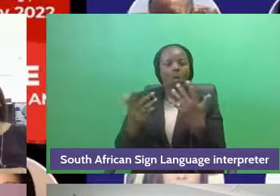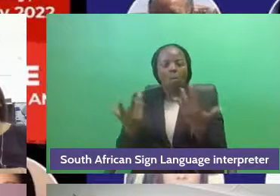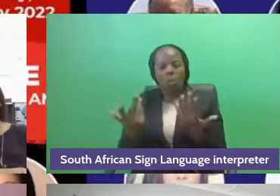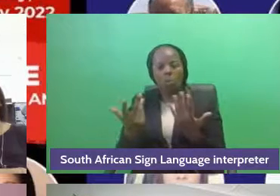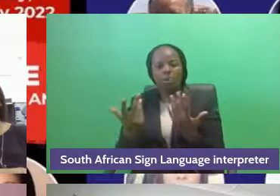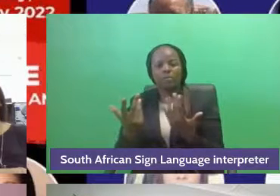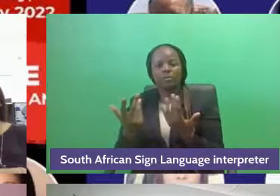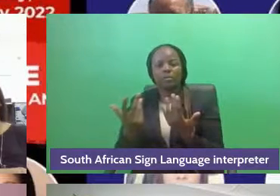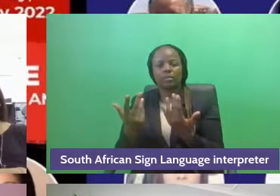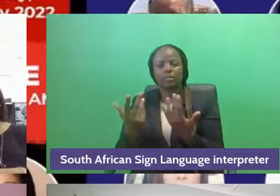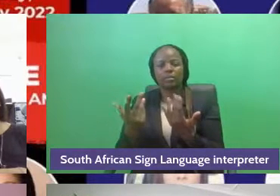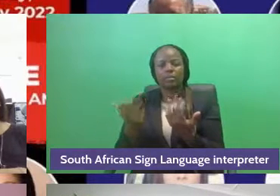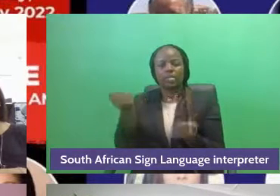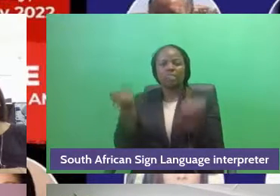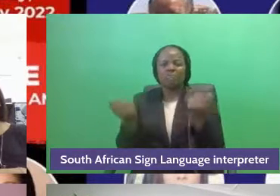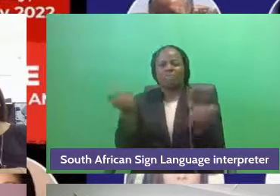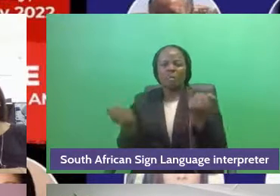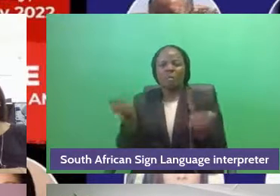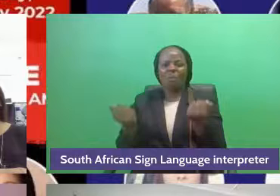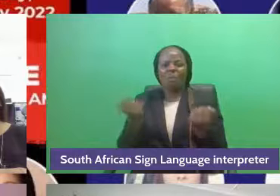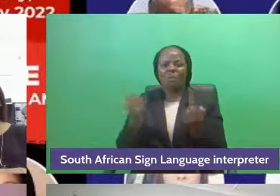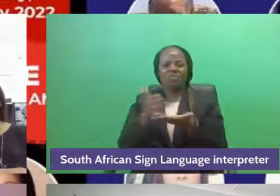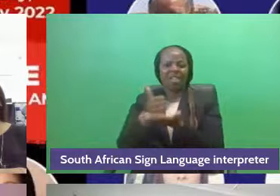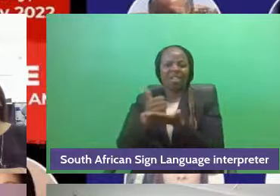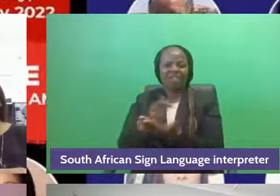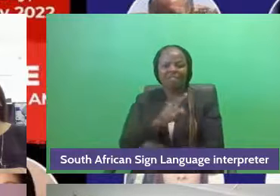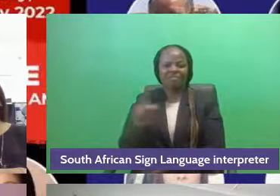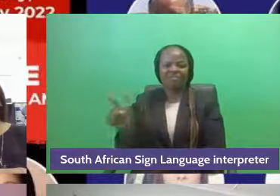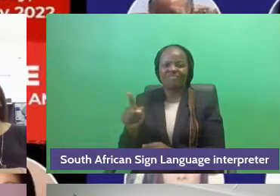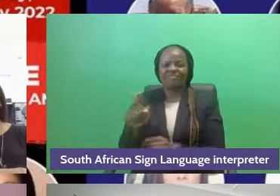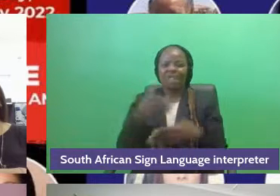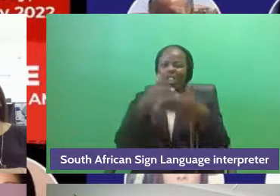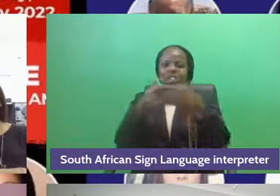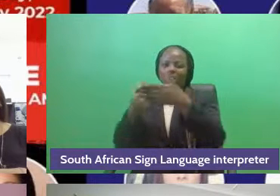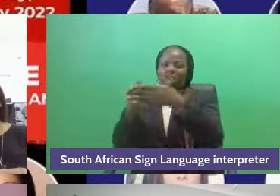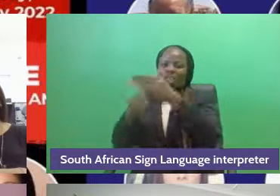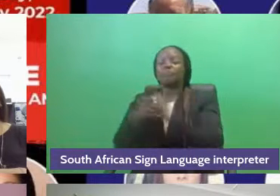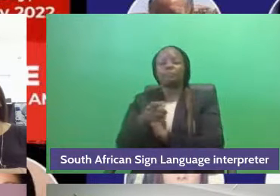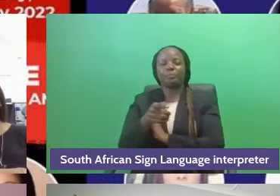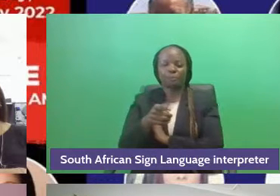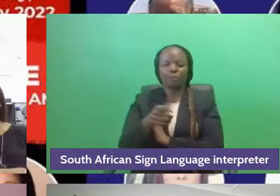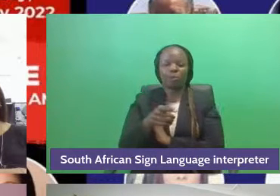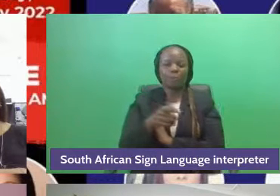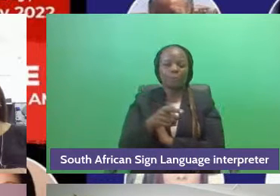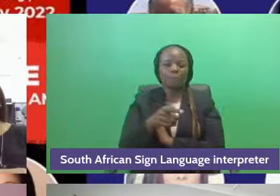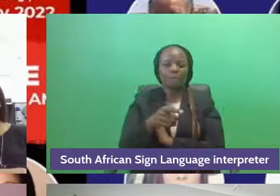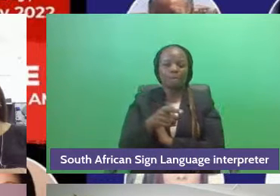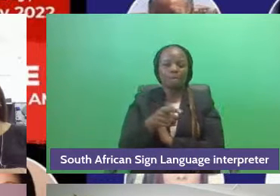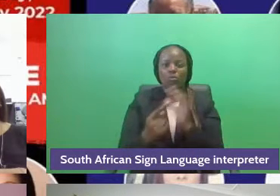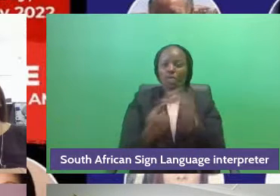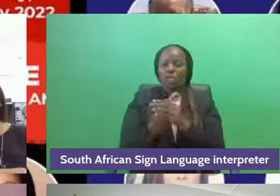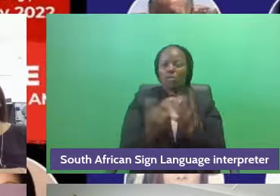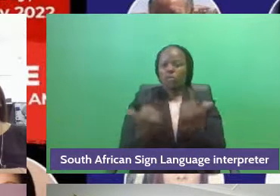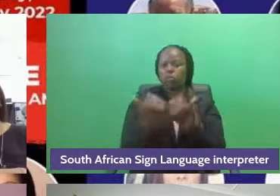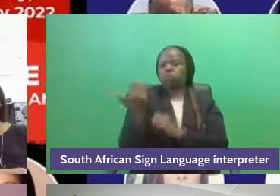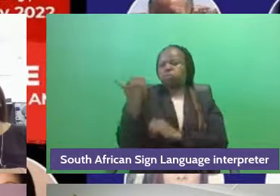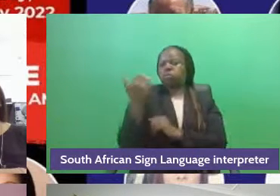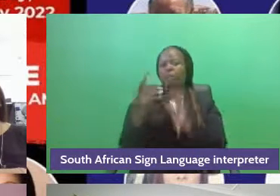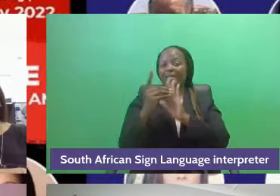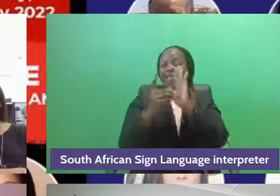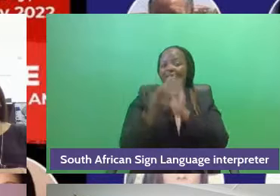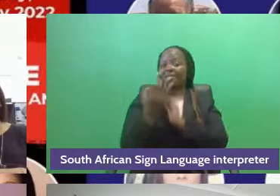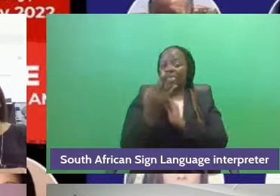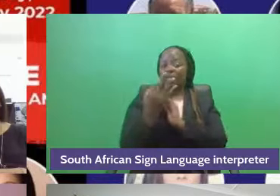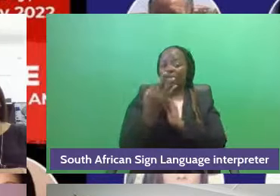the justice is not served for to them. So there was an incident at Sikkim village on the 3rd of February